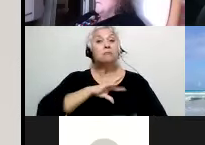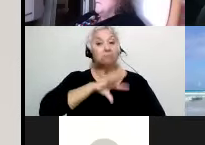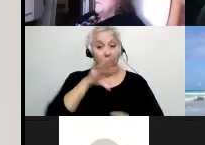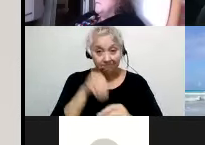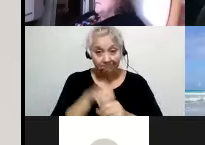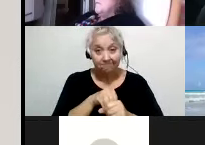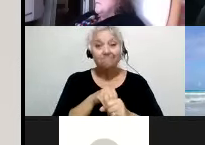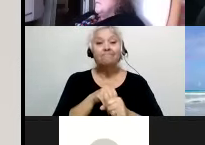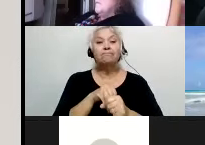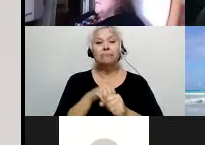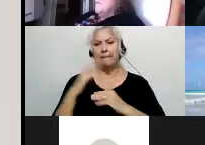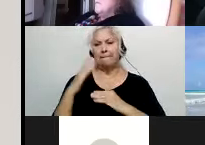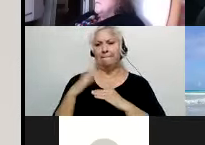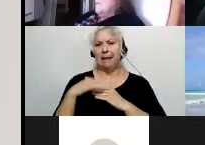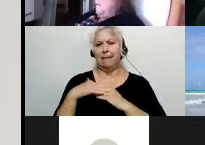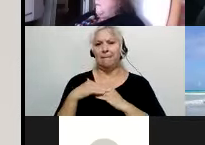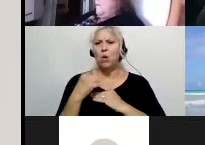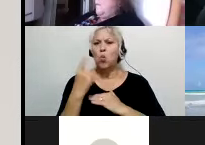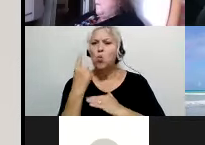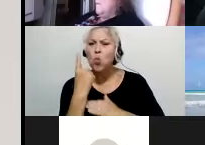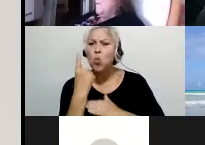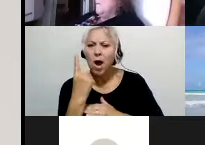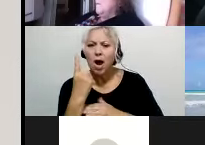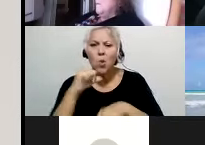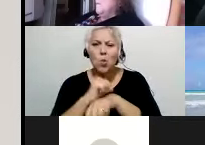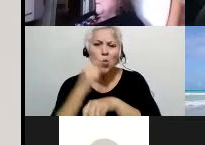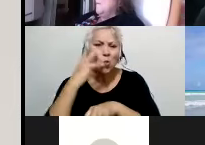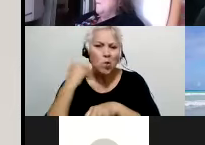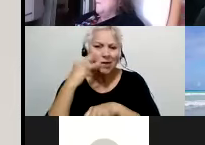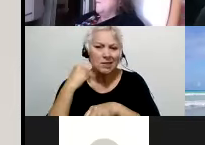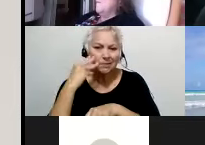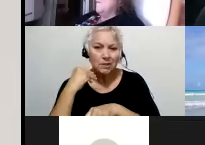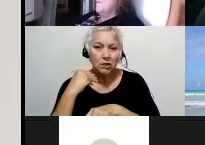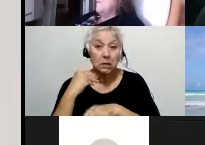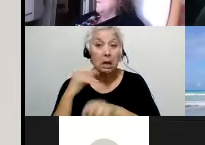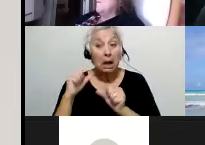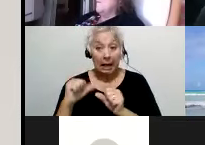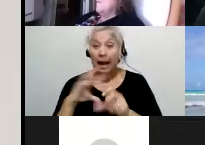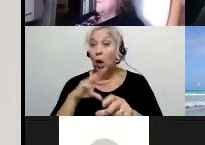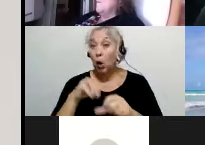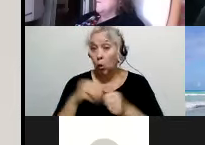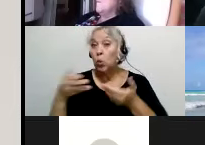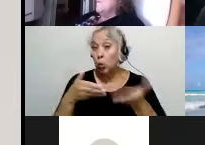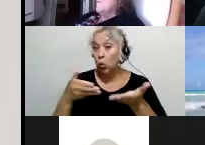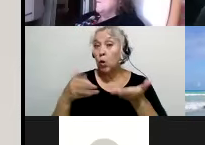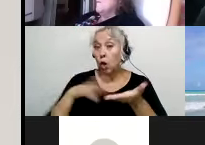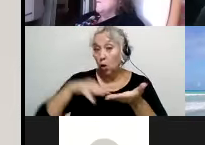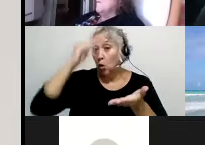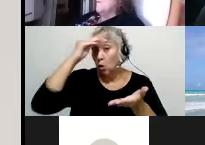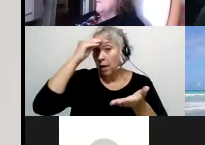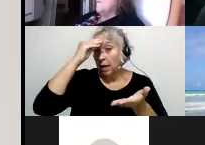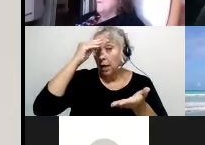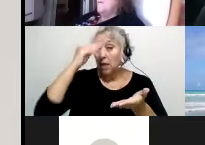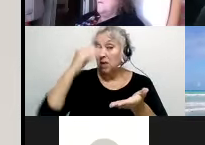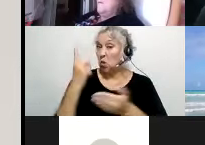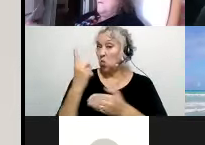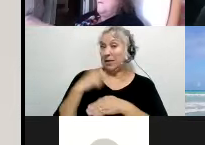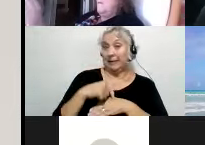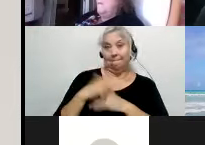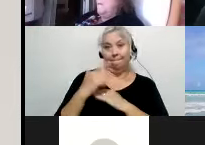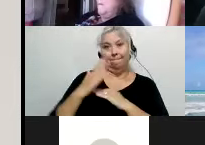participate in at least one work experience, and that can include service learning. So at least one